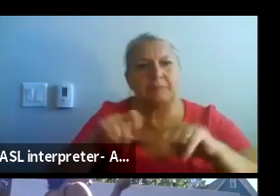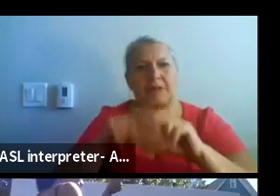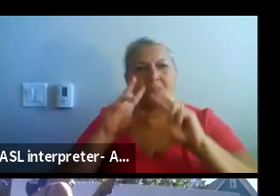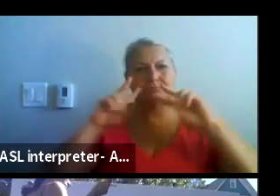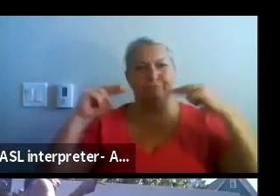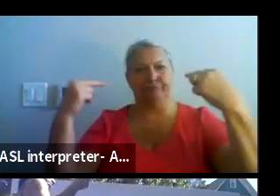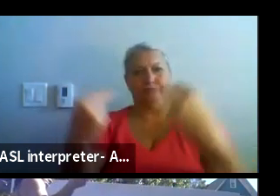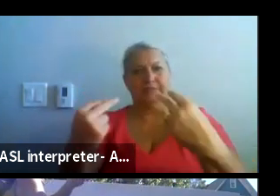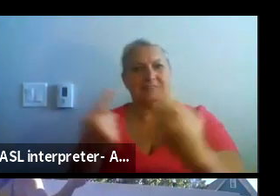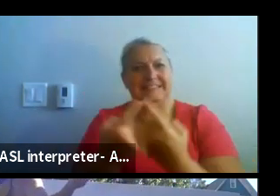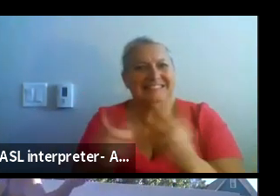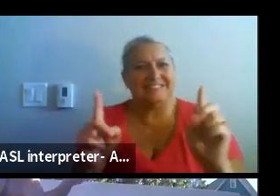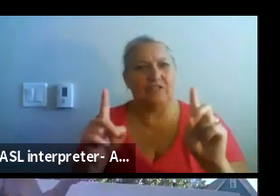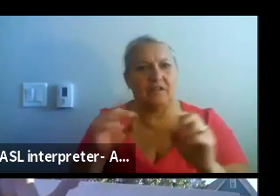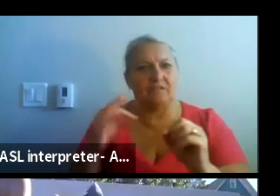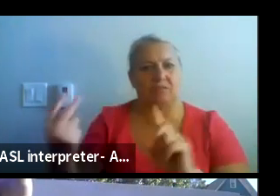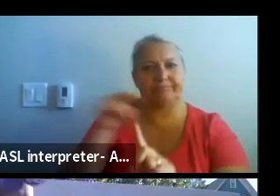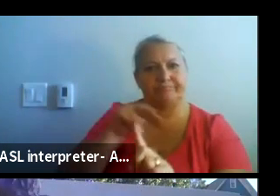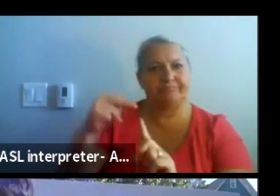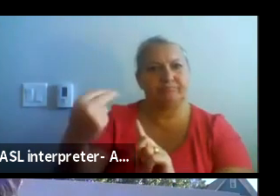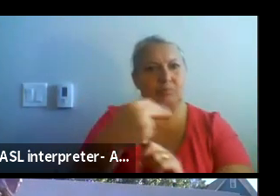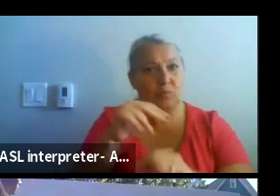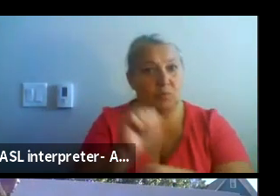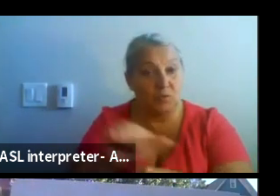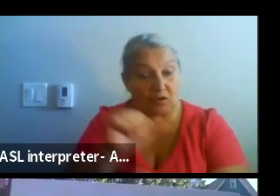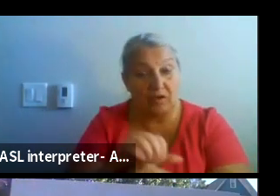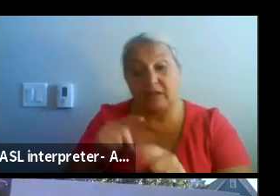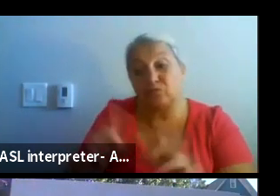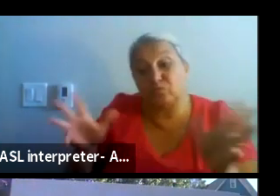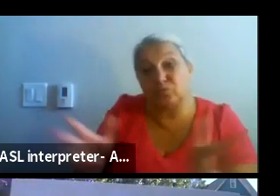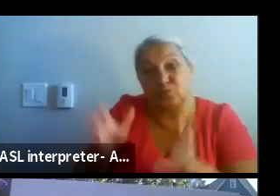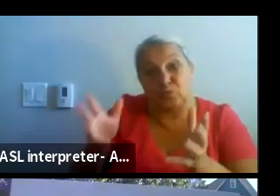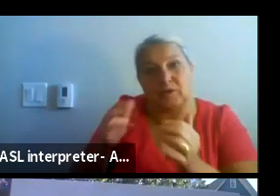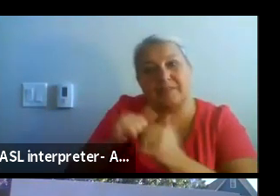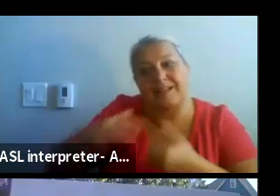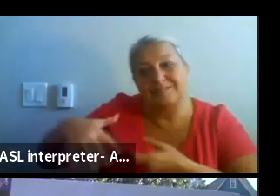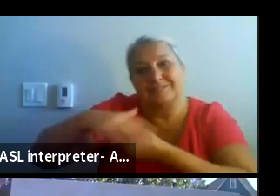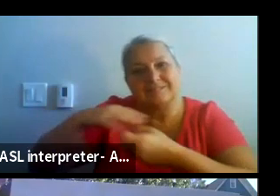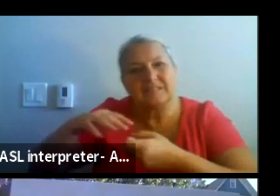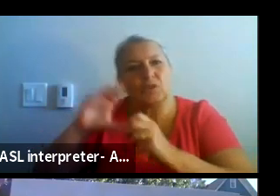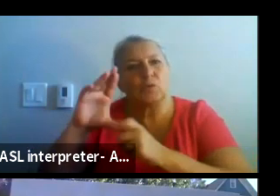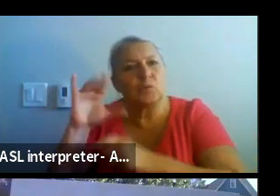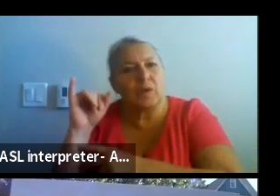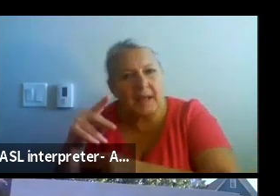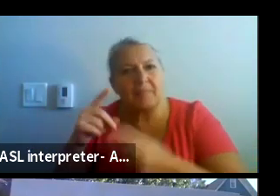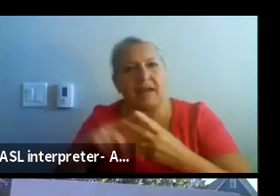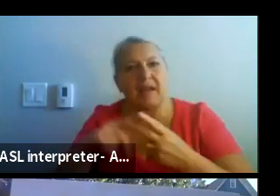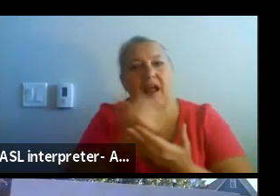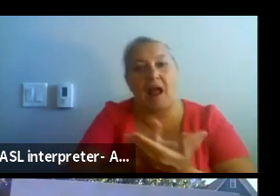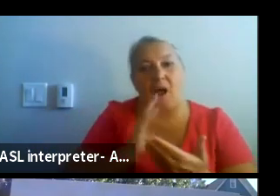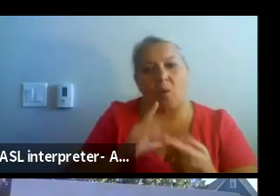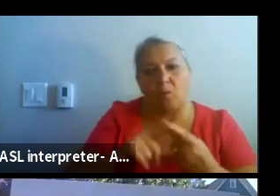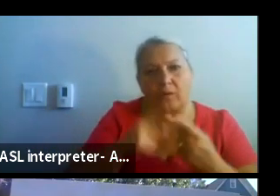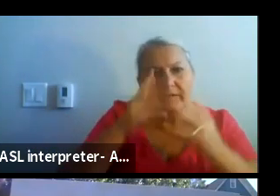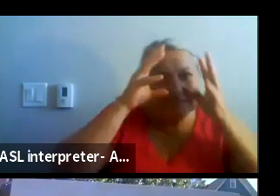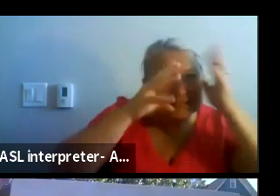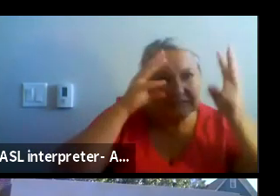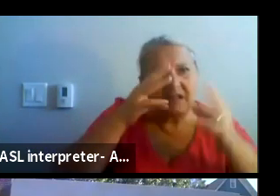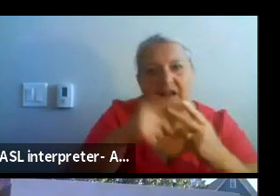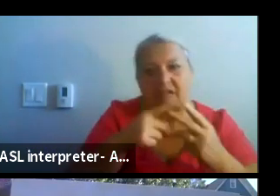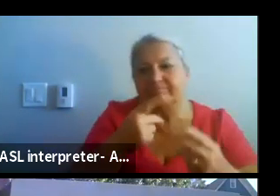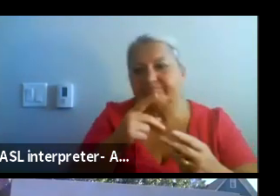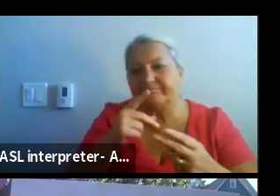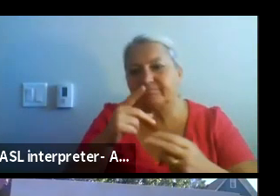and work, to amplify CRIP and Indigenous aesthetics, ethics, practices, and leadership in our local, national,